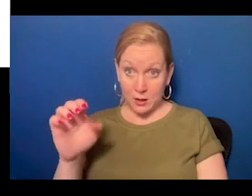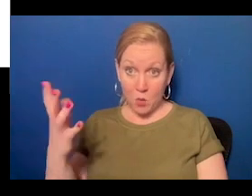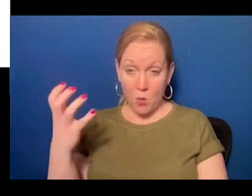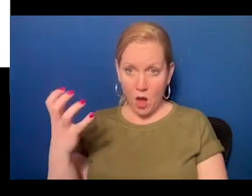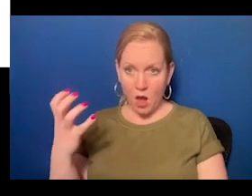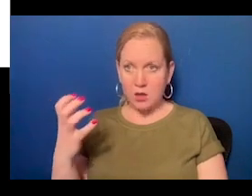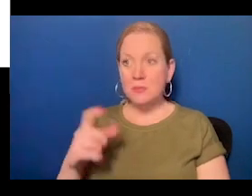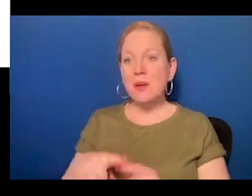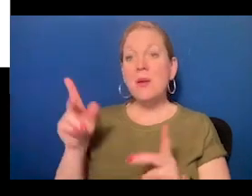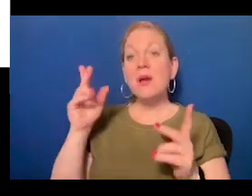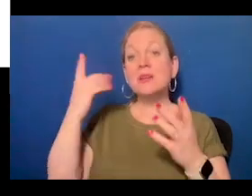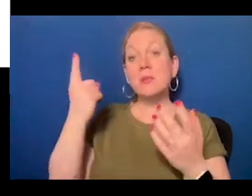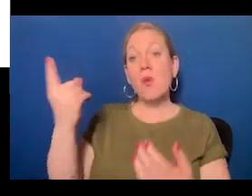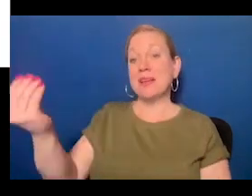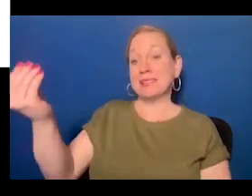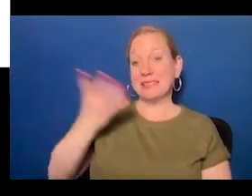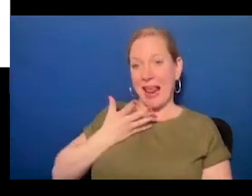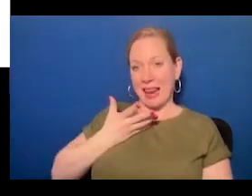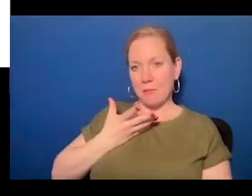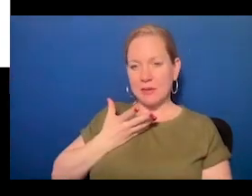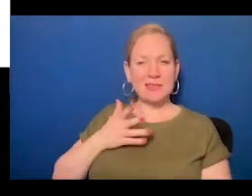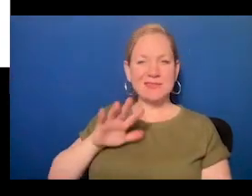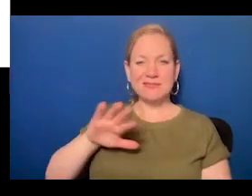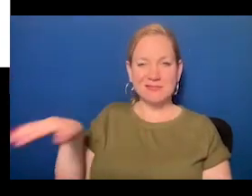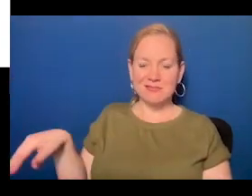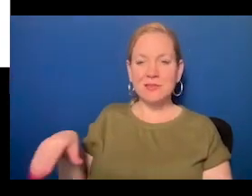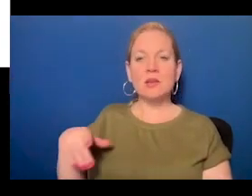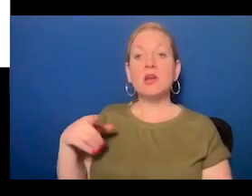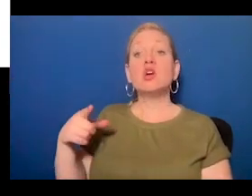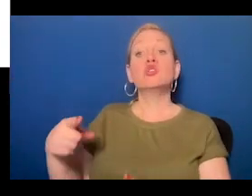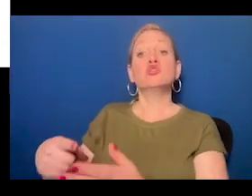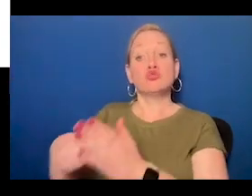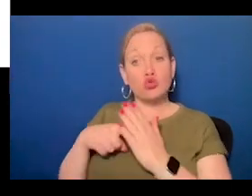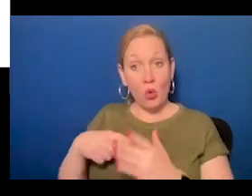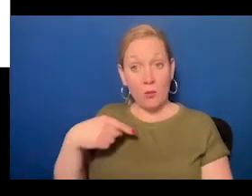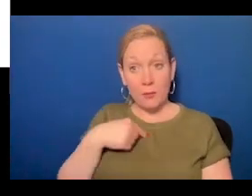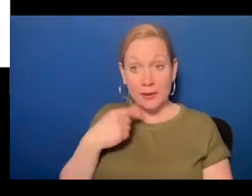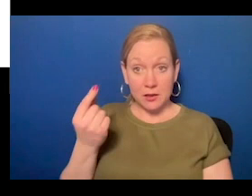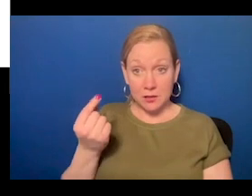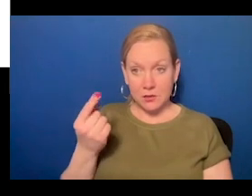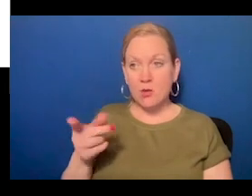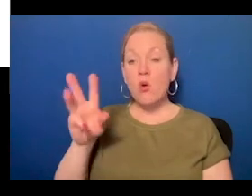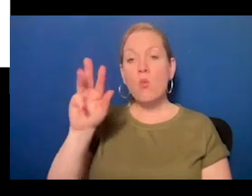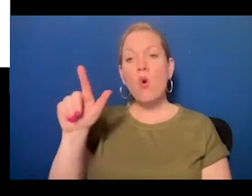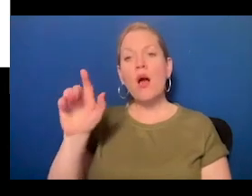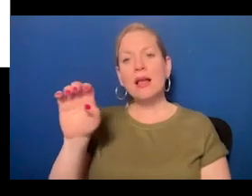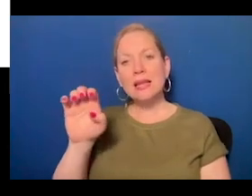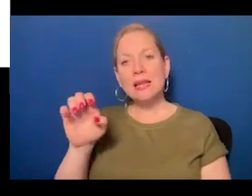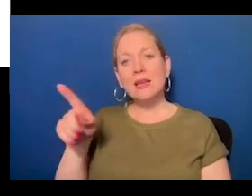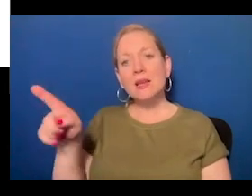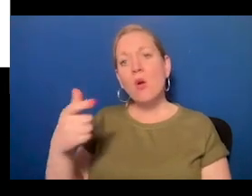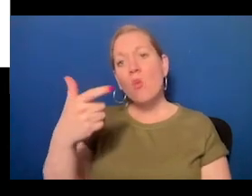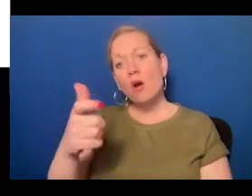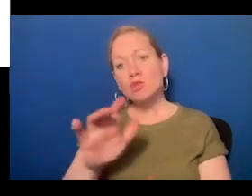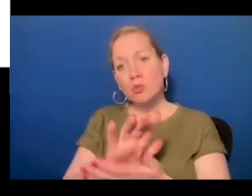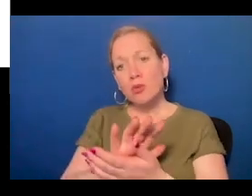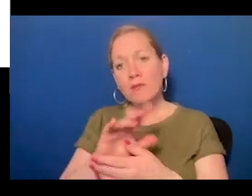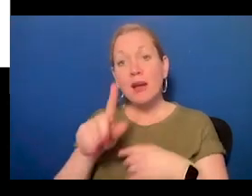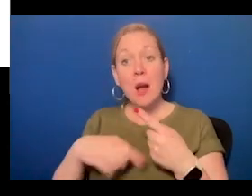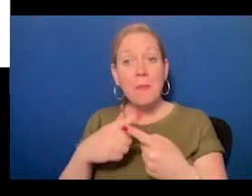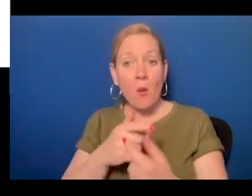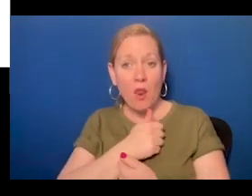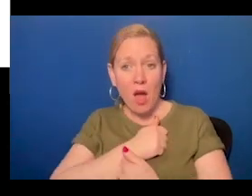be, WALL-E is lonely and longs for connection. And that's true. It's true about the story. But that's someone telling me that and